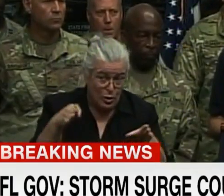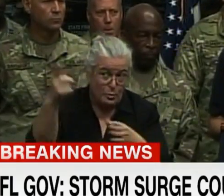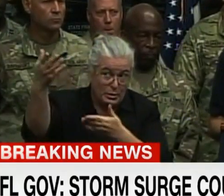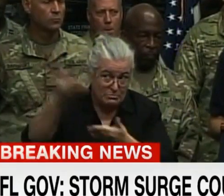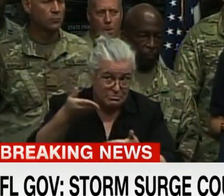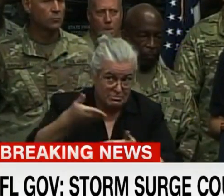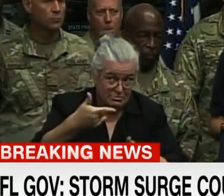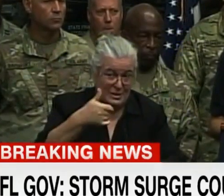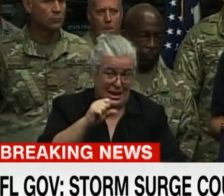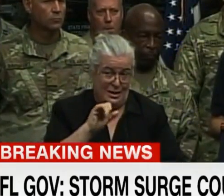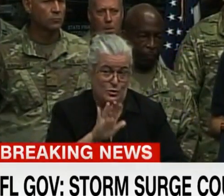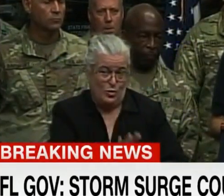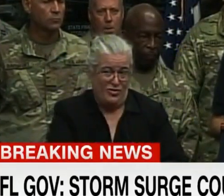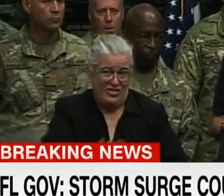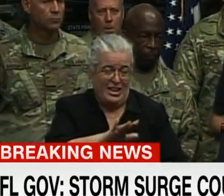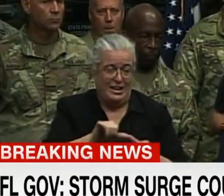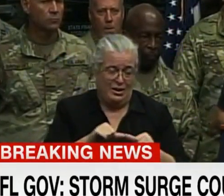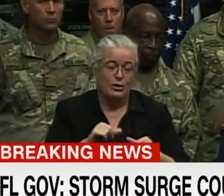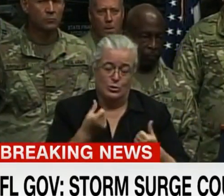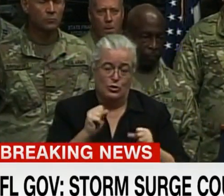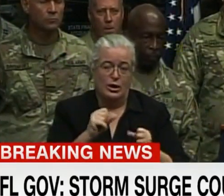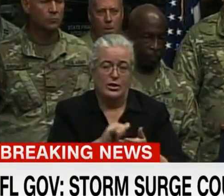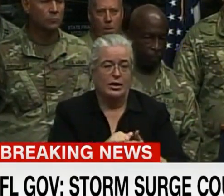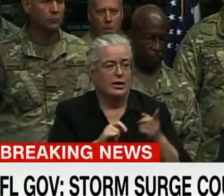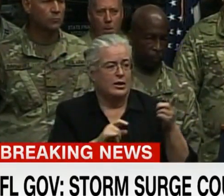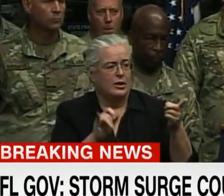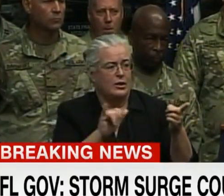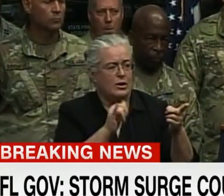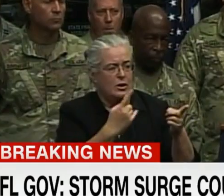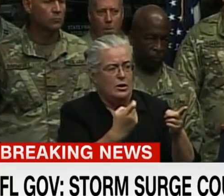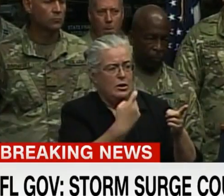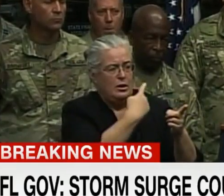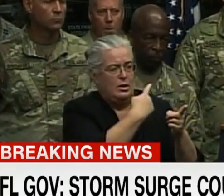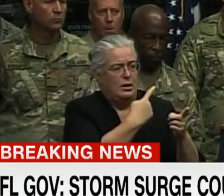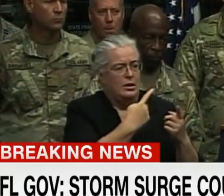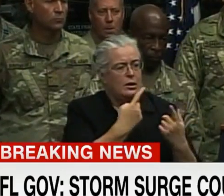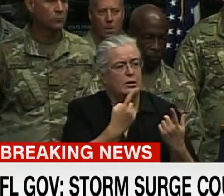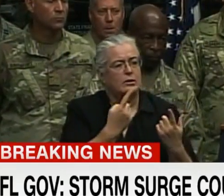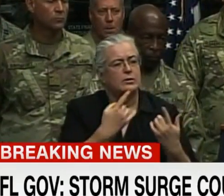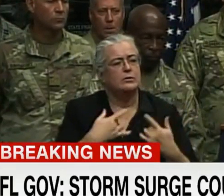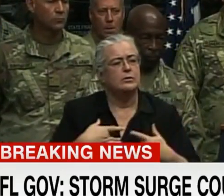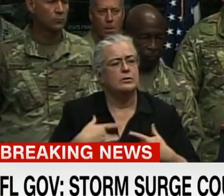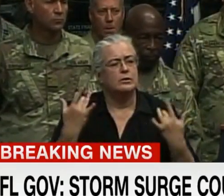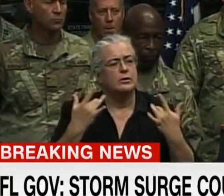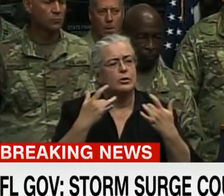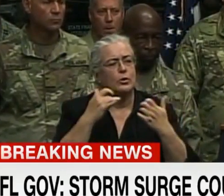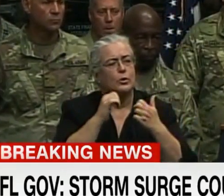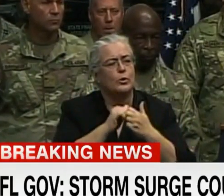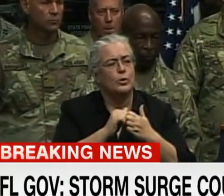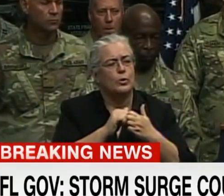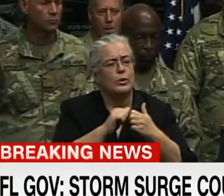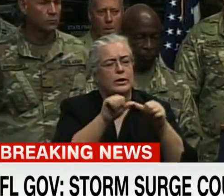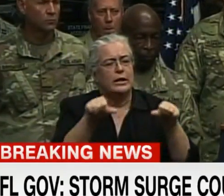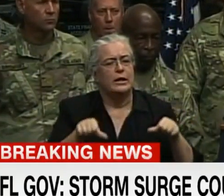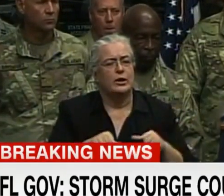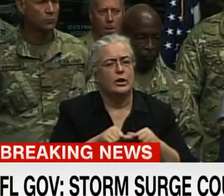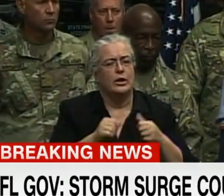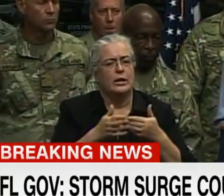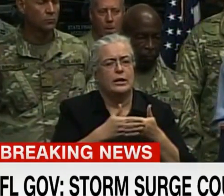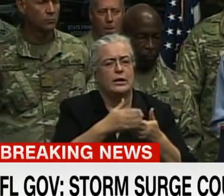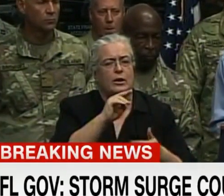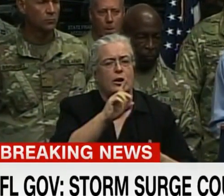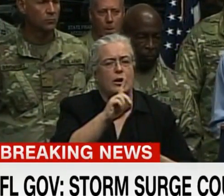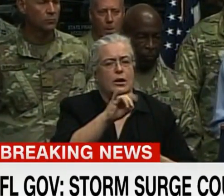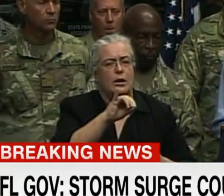possible to those areas as well. Governor, if you could also give us an update on what's happening with the area around the dike, given the